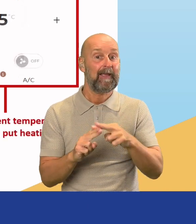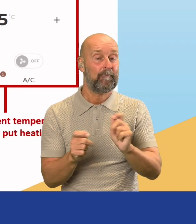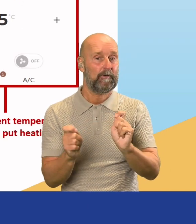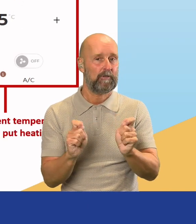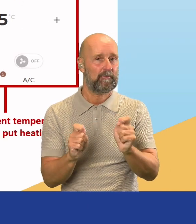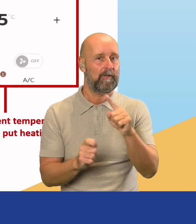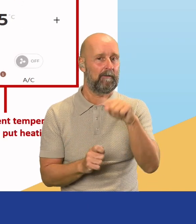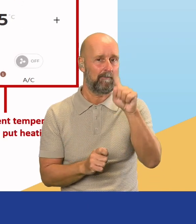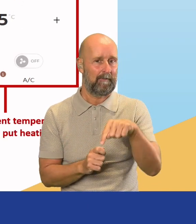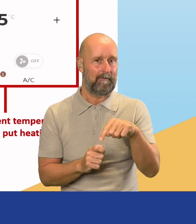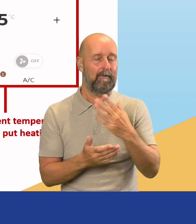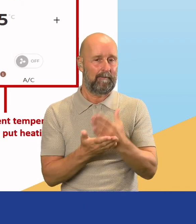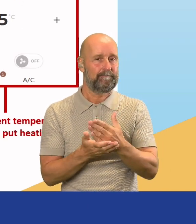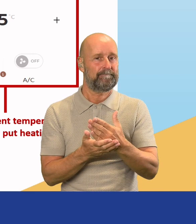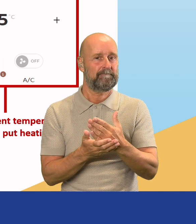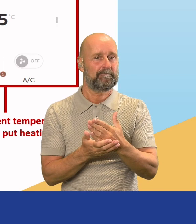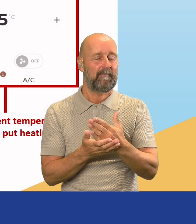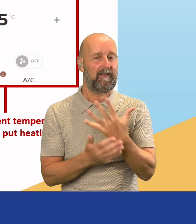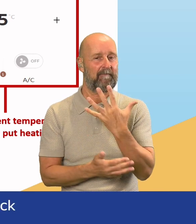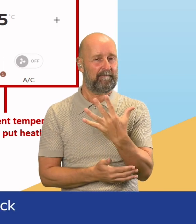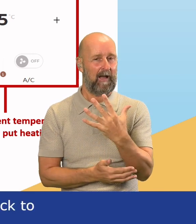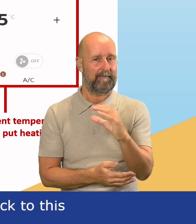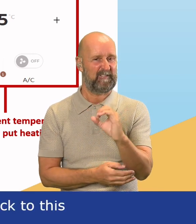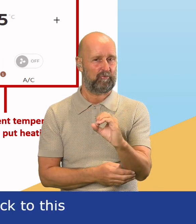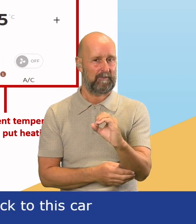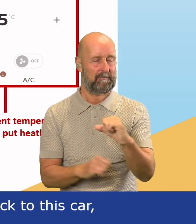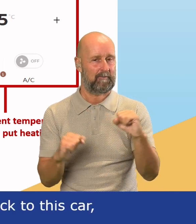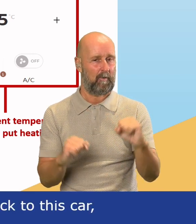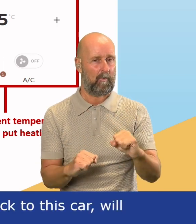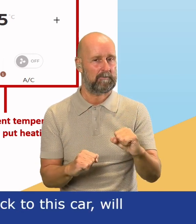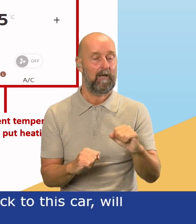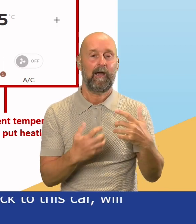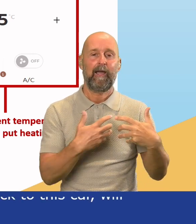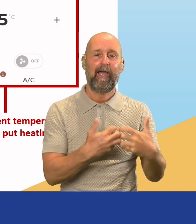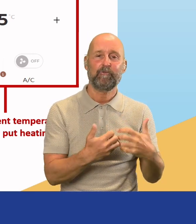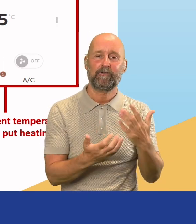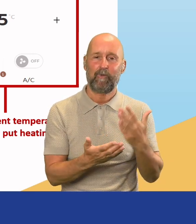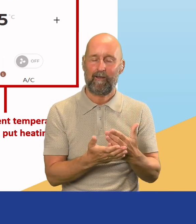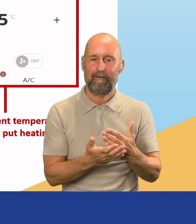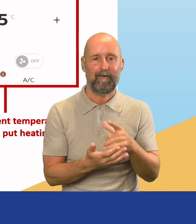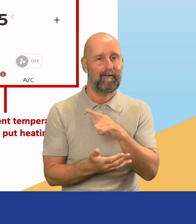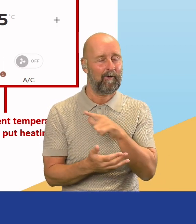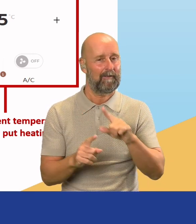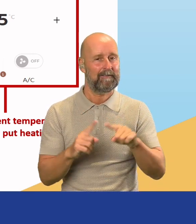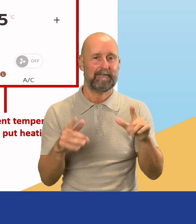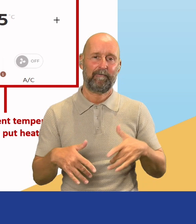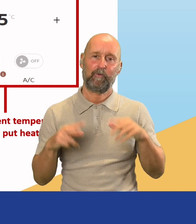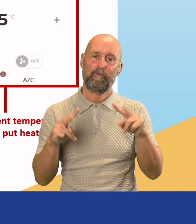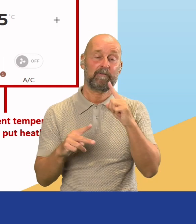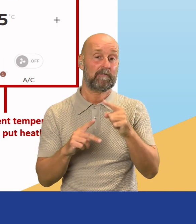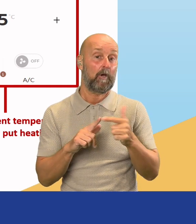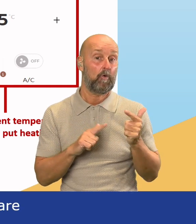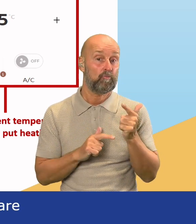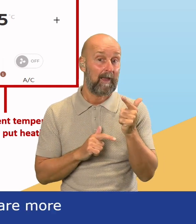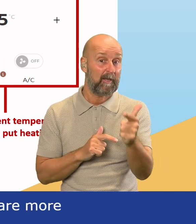something? So I'm going to change the temperature down to 5 degrees. And our engineers are more conservative than Whatcar. They gave a different view, but they said the range impact